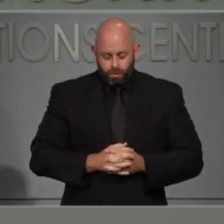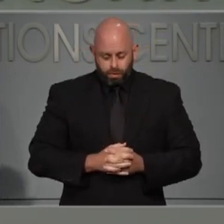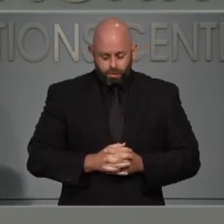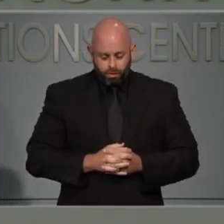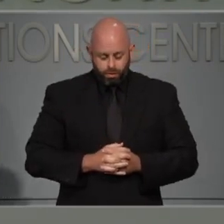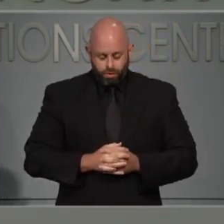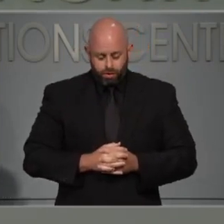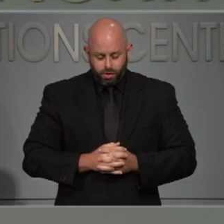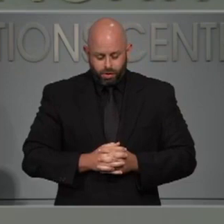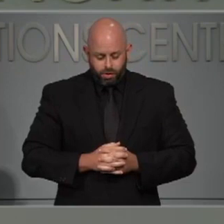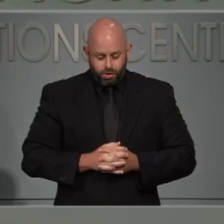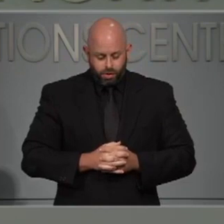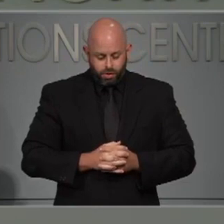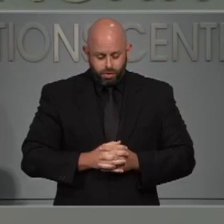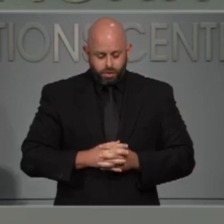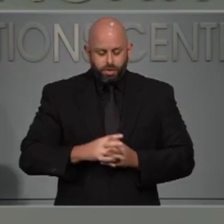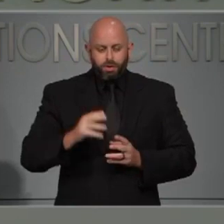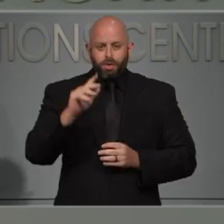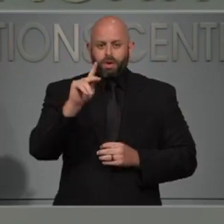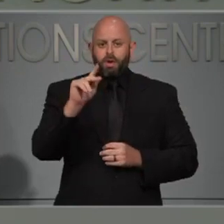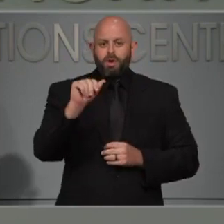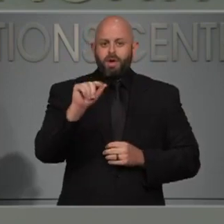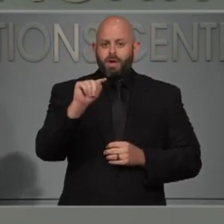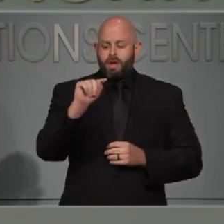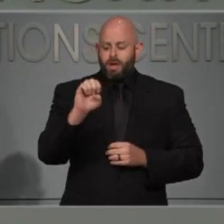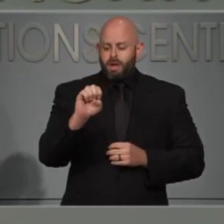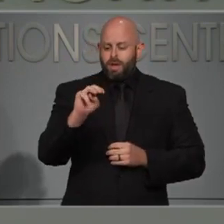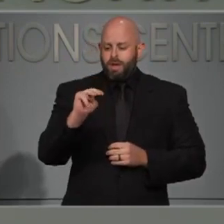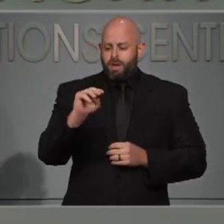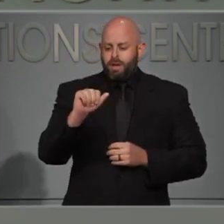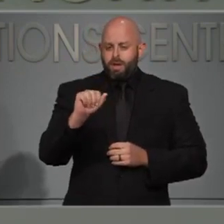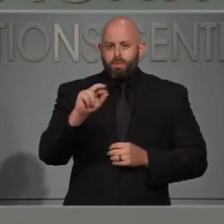Our next question is from Kate Martin with Carolina Public Press.